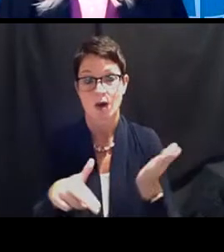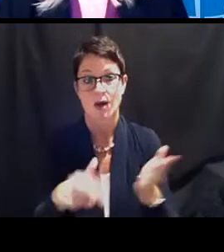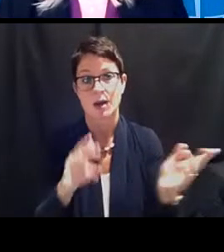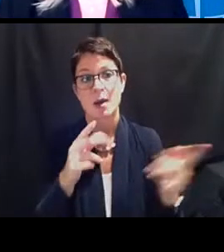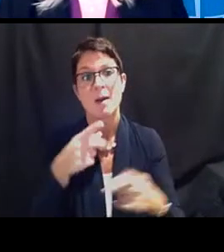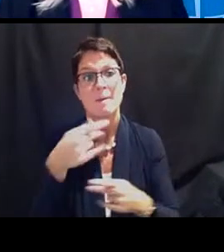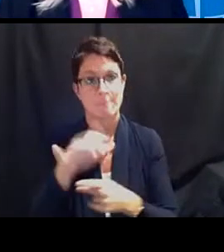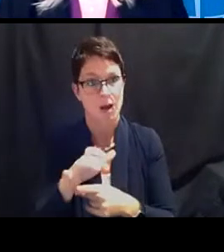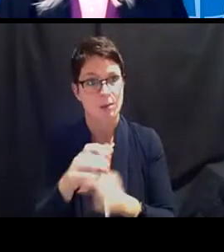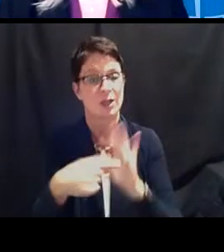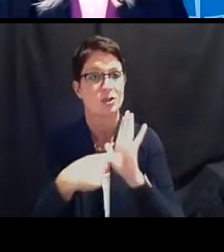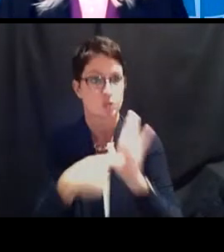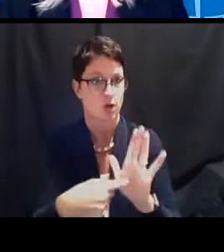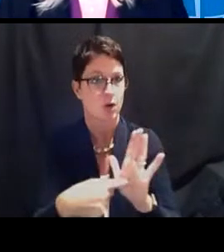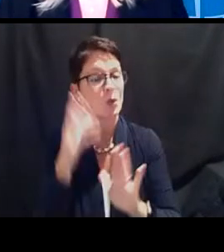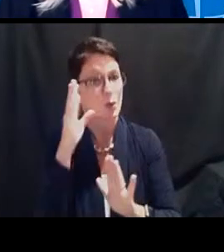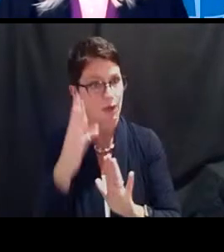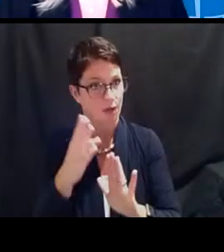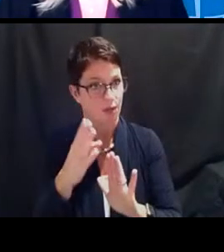public